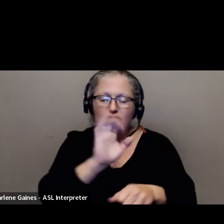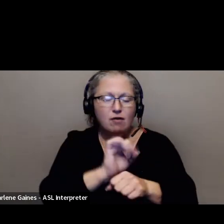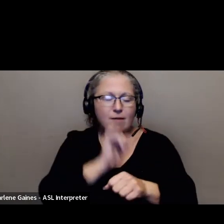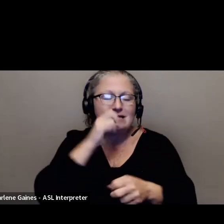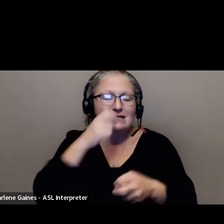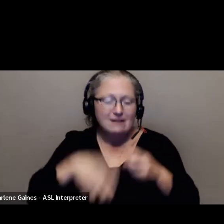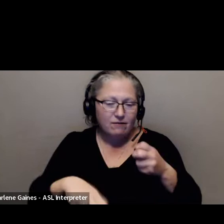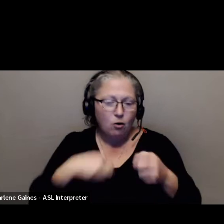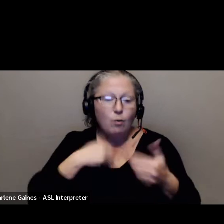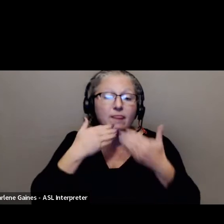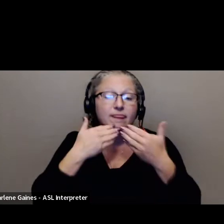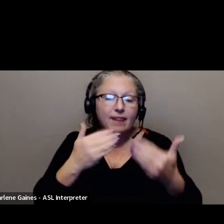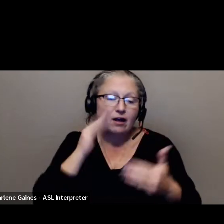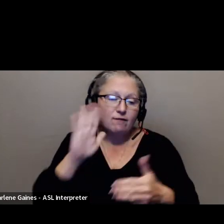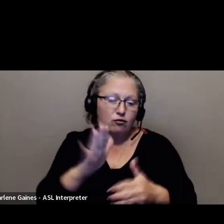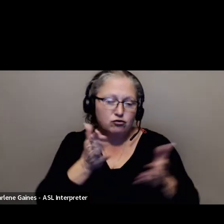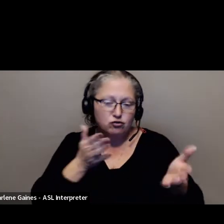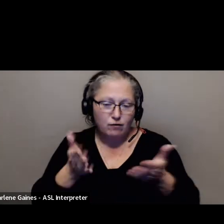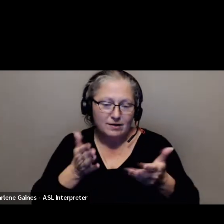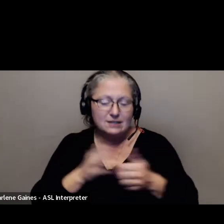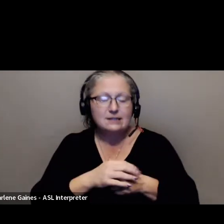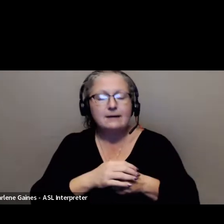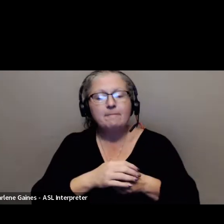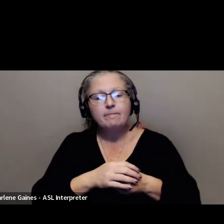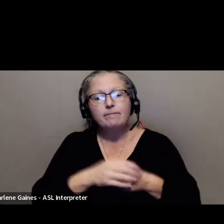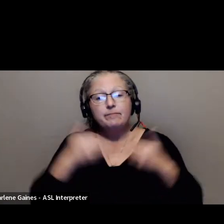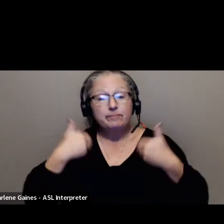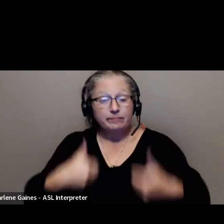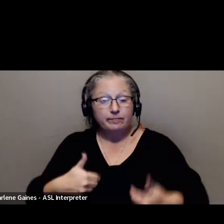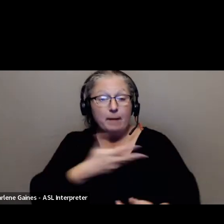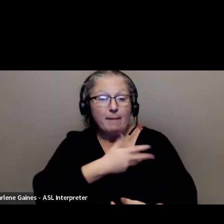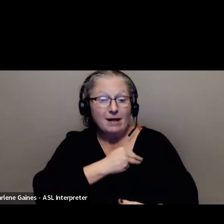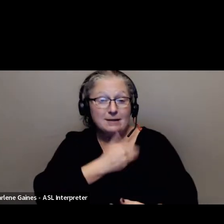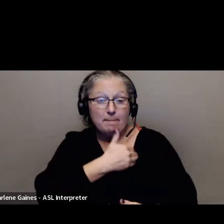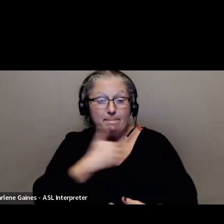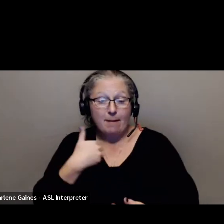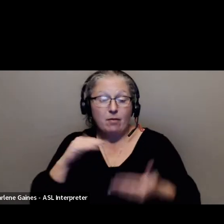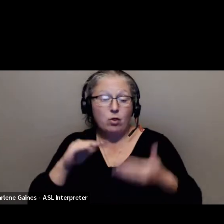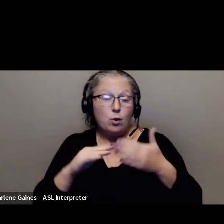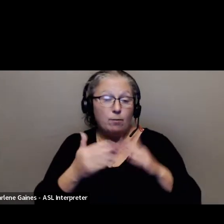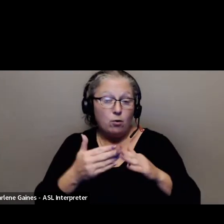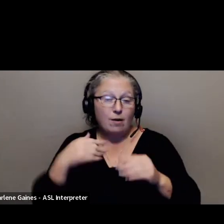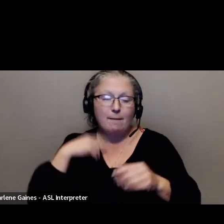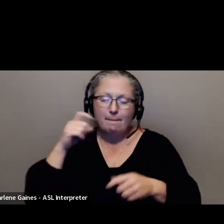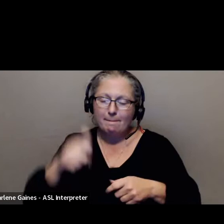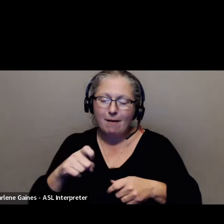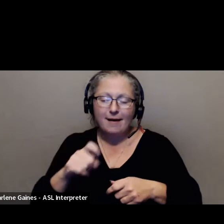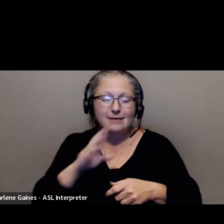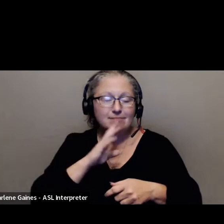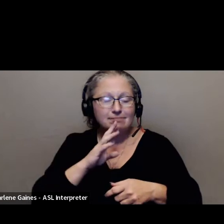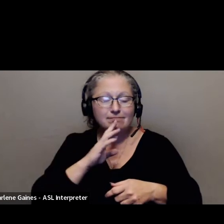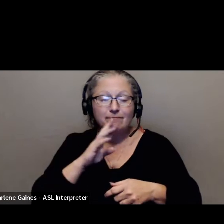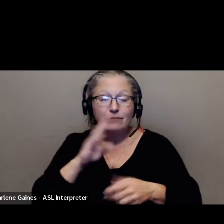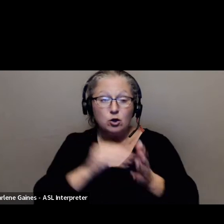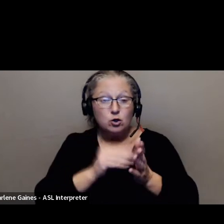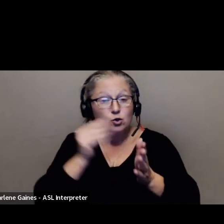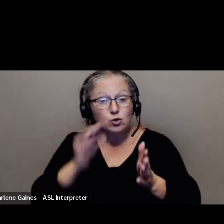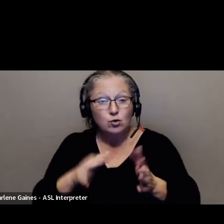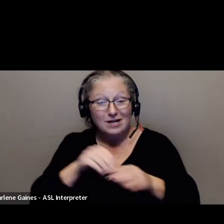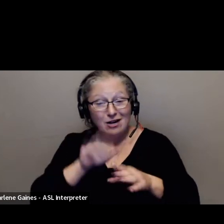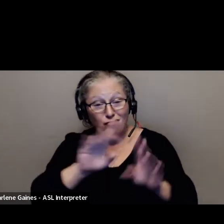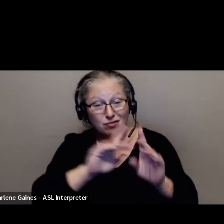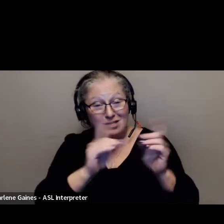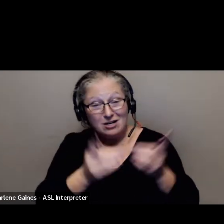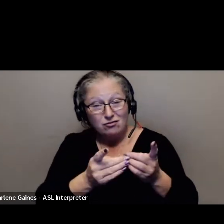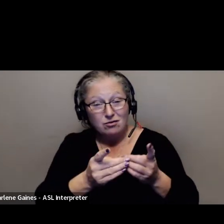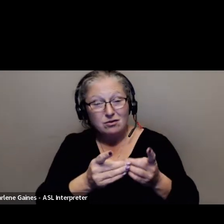and we thank you for your service. As a Palestinian member of the community, I have to say that the students in your district